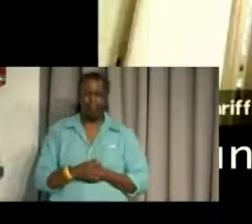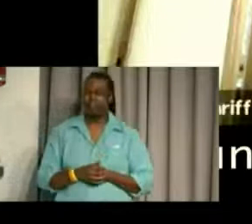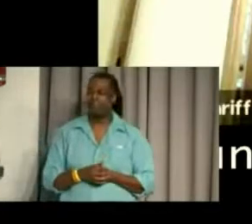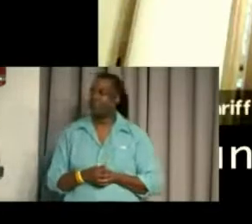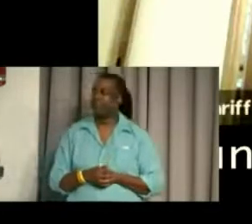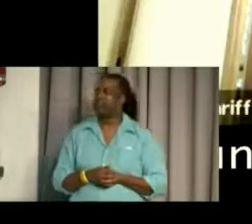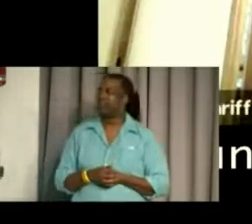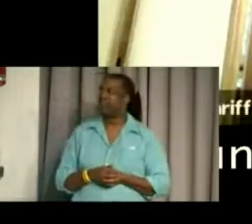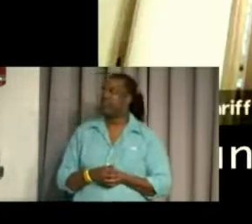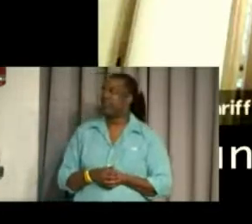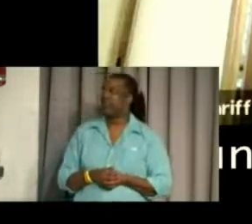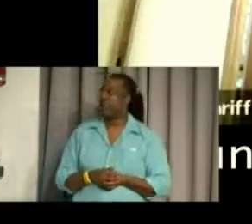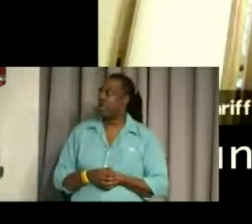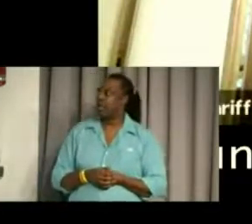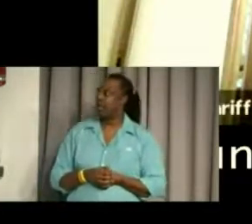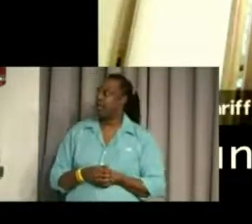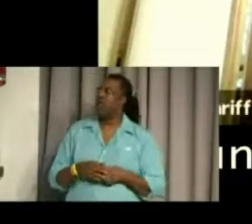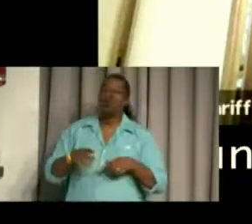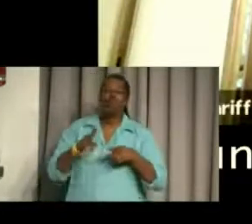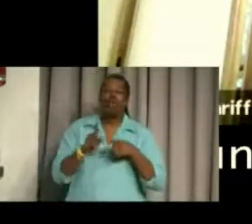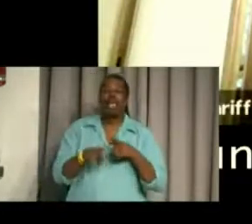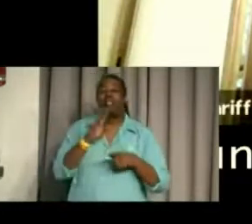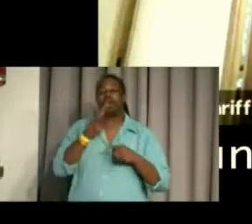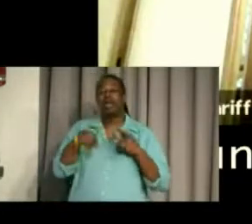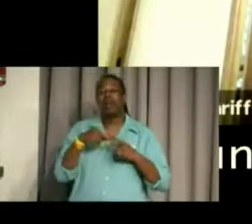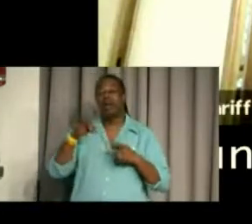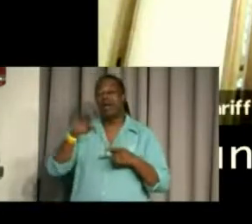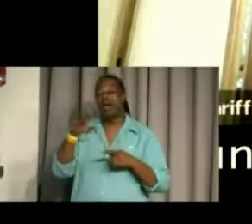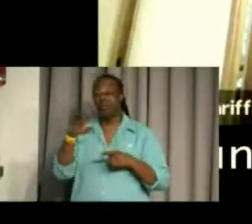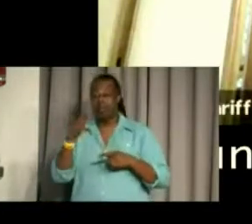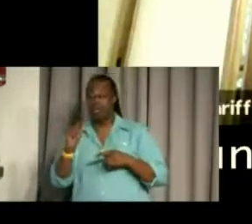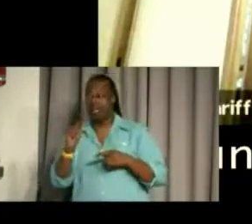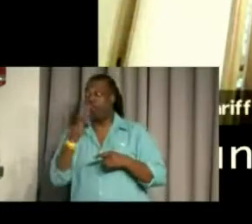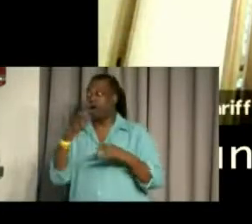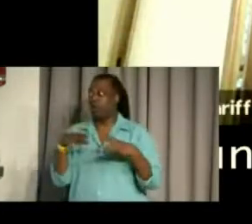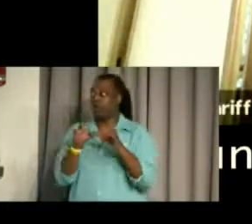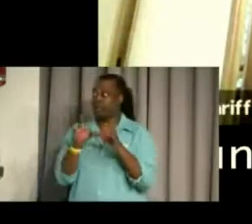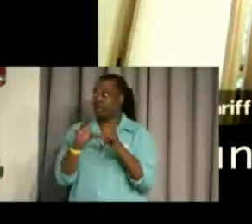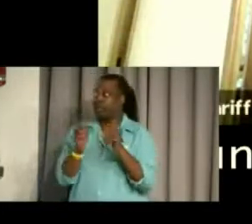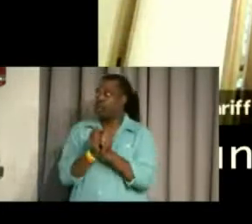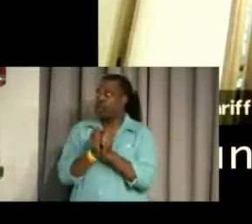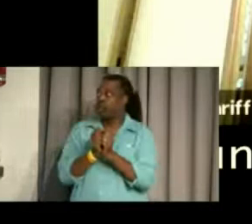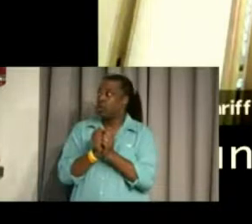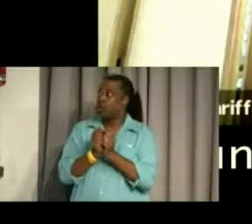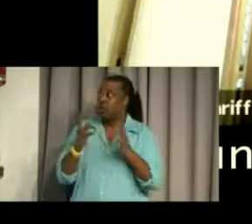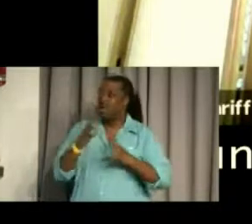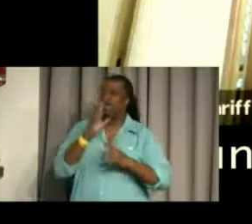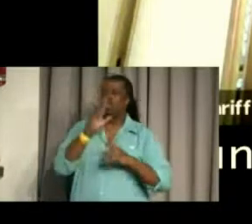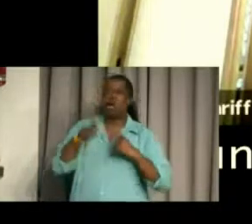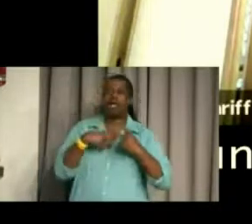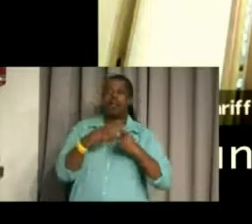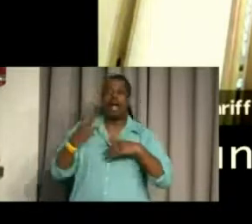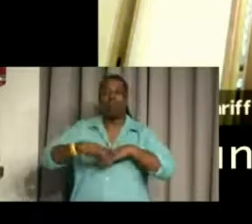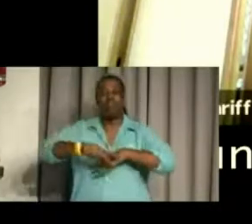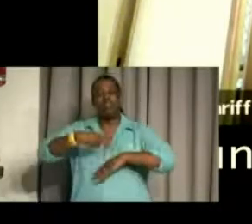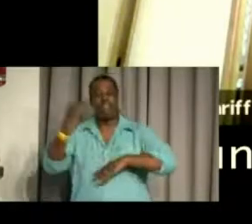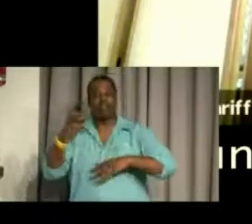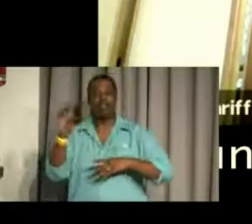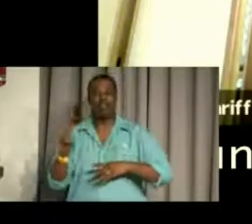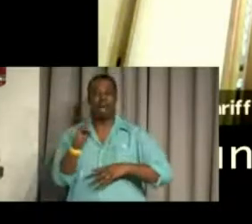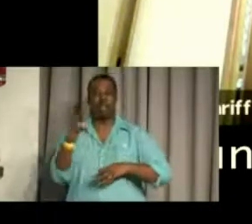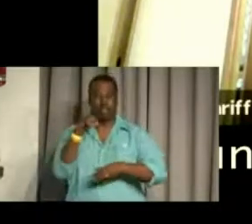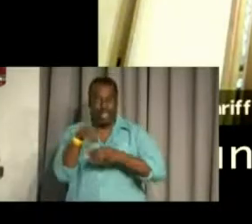Well, we can't talk about the Flint water crisis unless we talk about the theft of democracy in Flint,